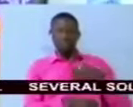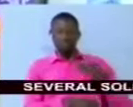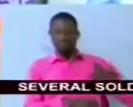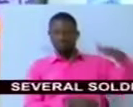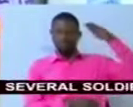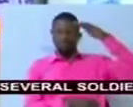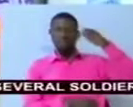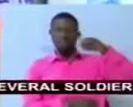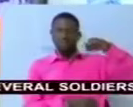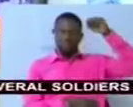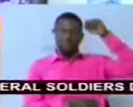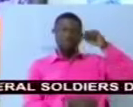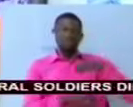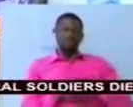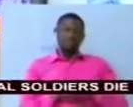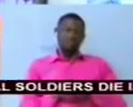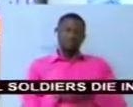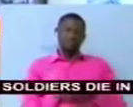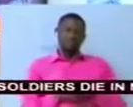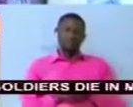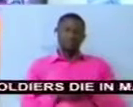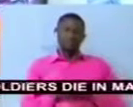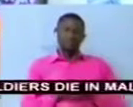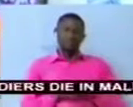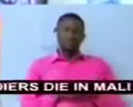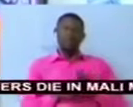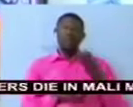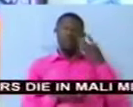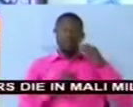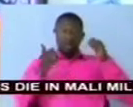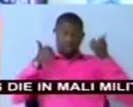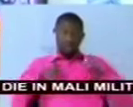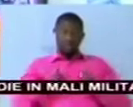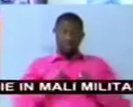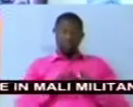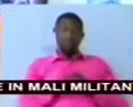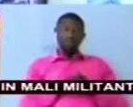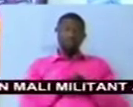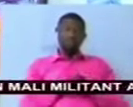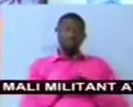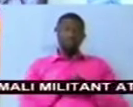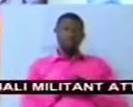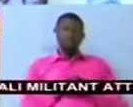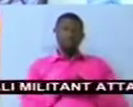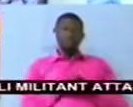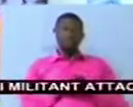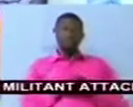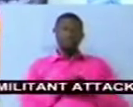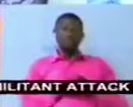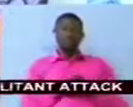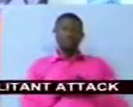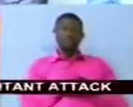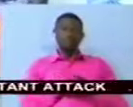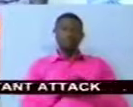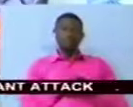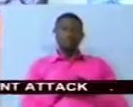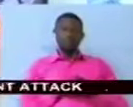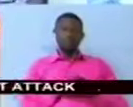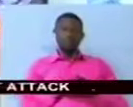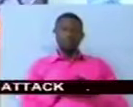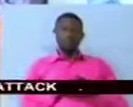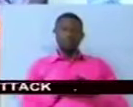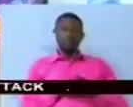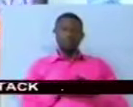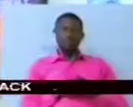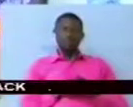bit older really heavy when this thing happened mom lolu daf ci jele dal lu